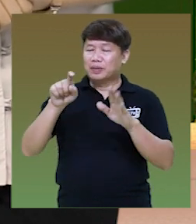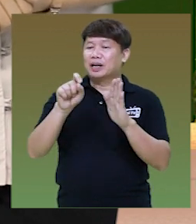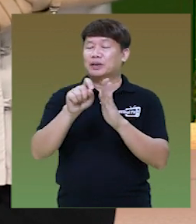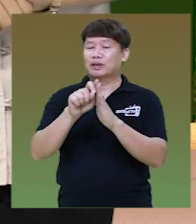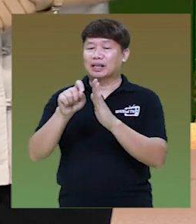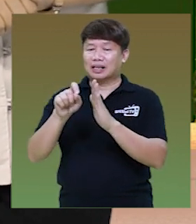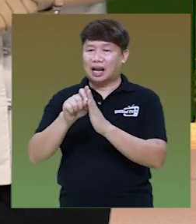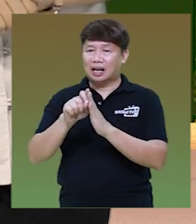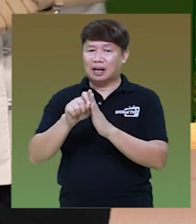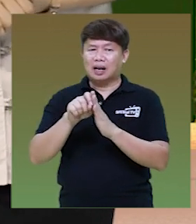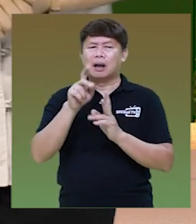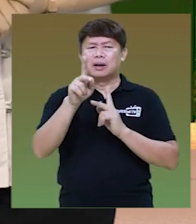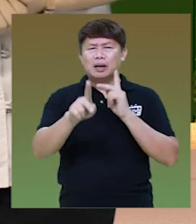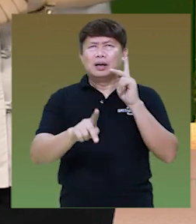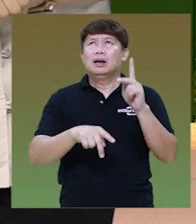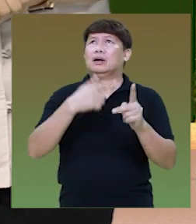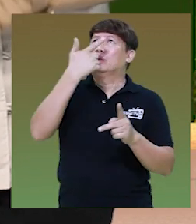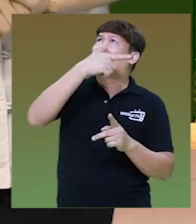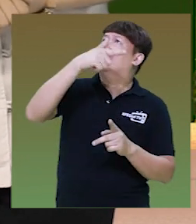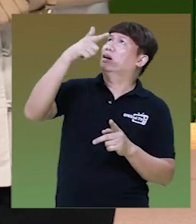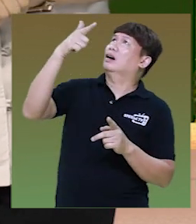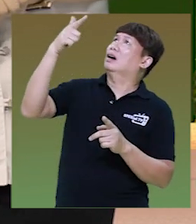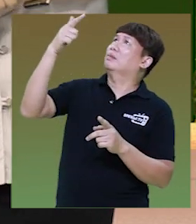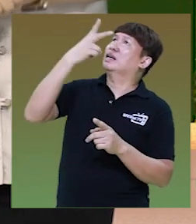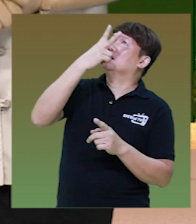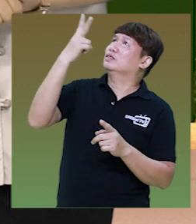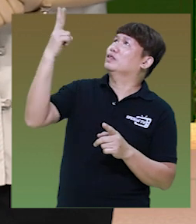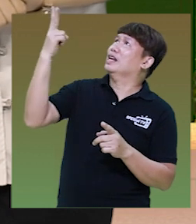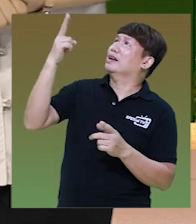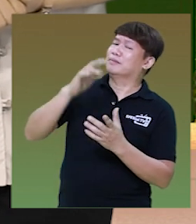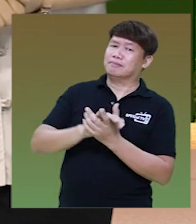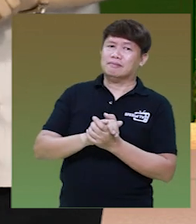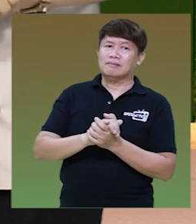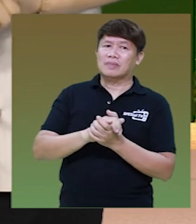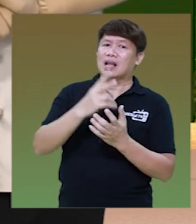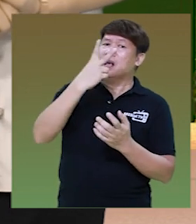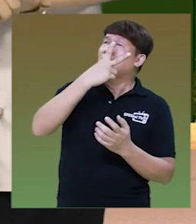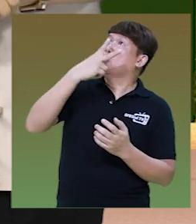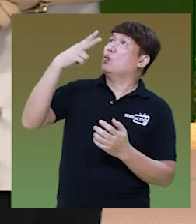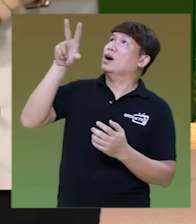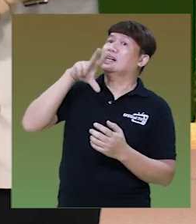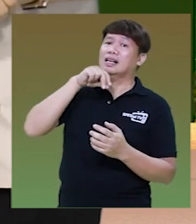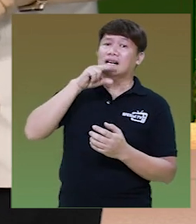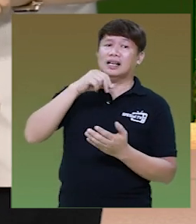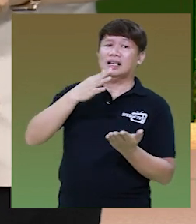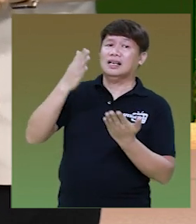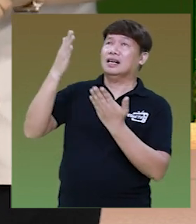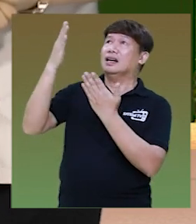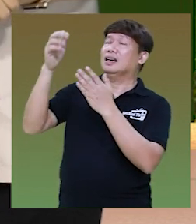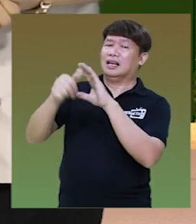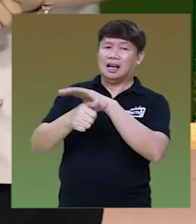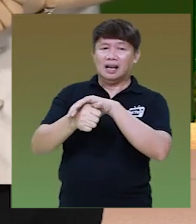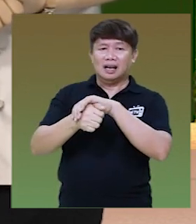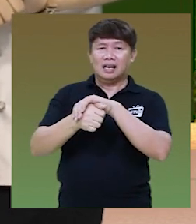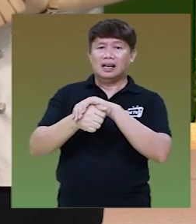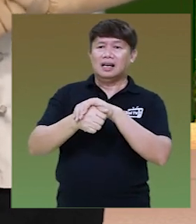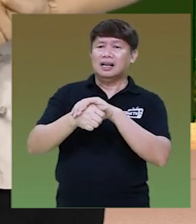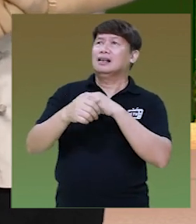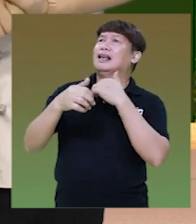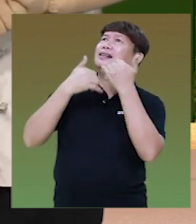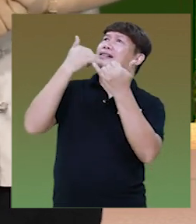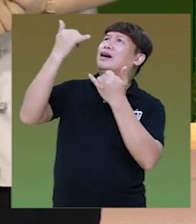over to the town. People looked up and saw them. "Look at the ducks carrying a turtle,"